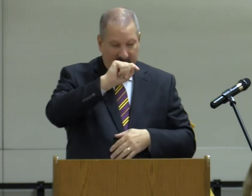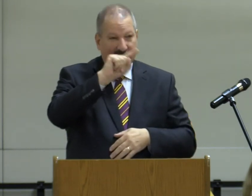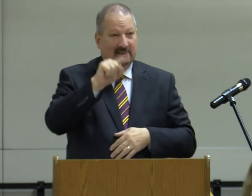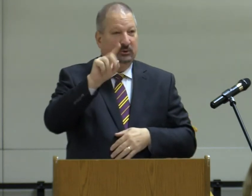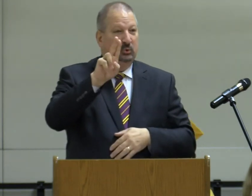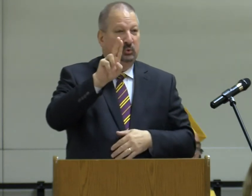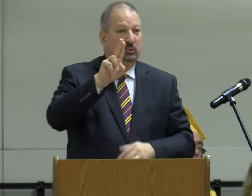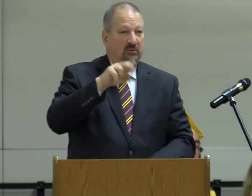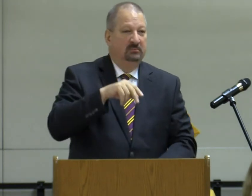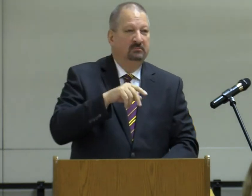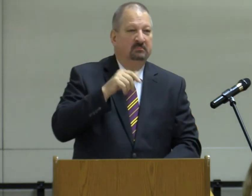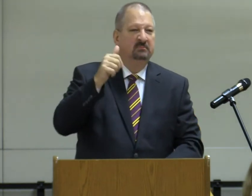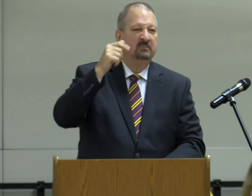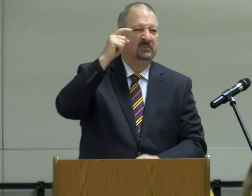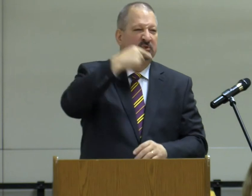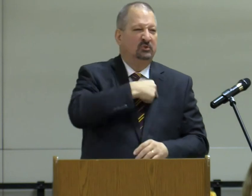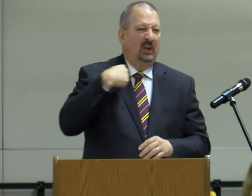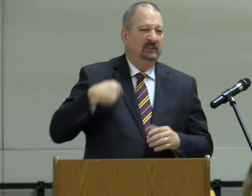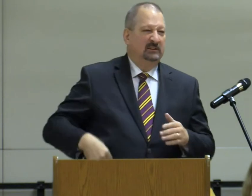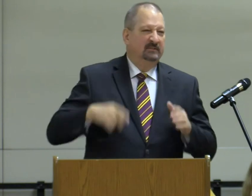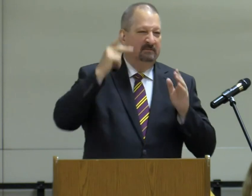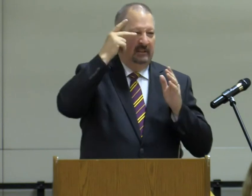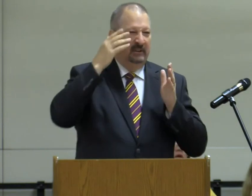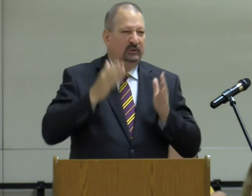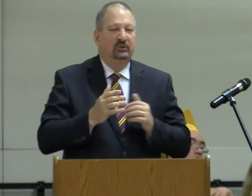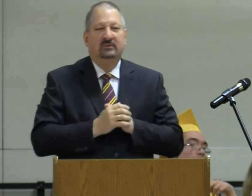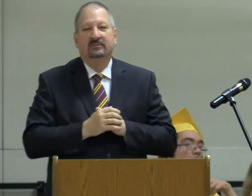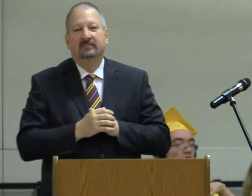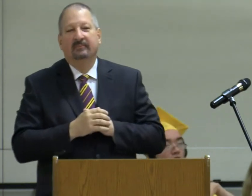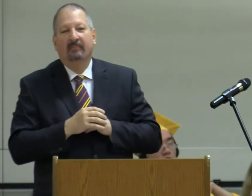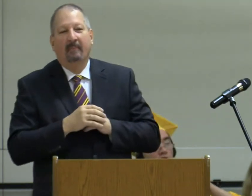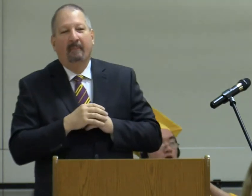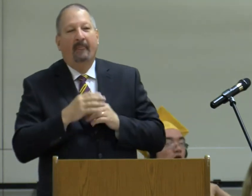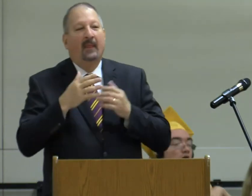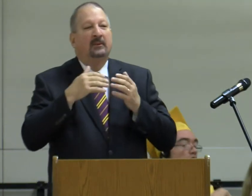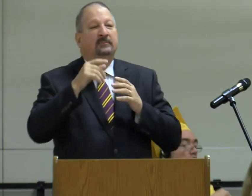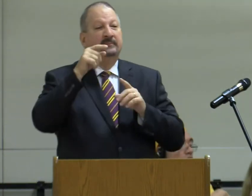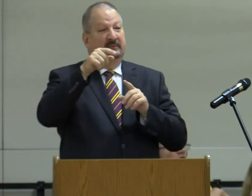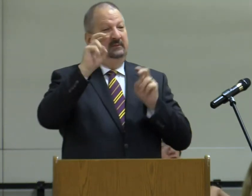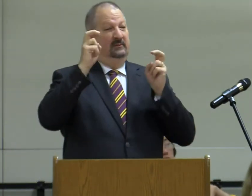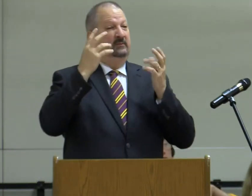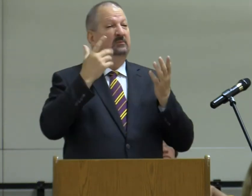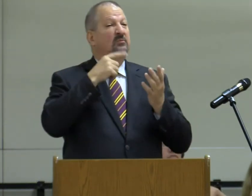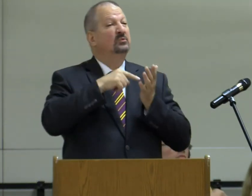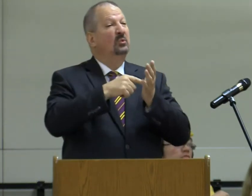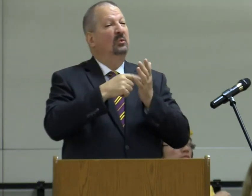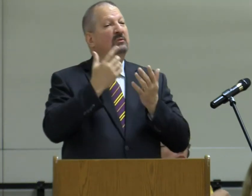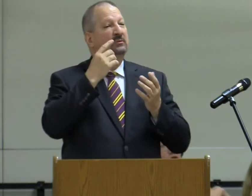step. And it's just a Chinese proverb by Lao Tzu, a philosopher.